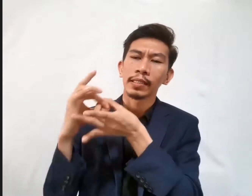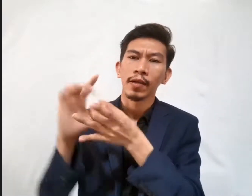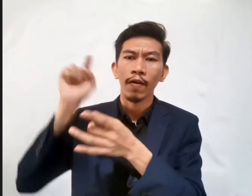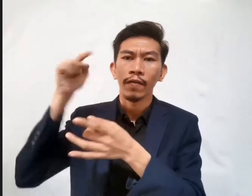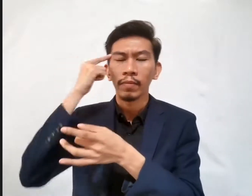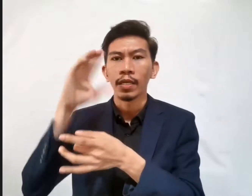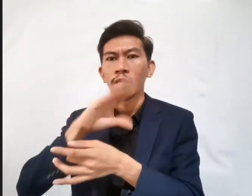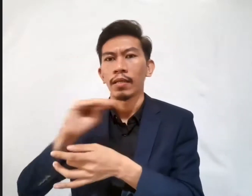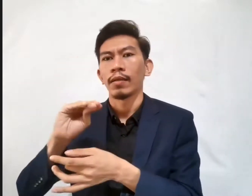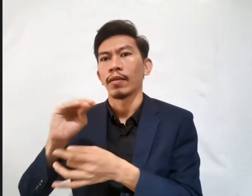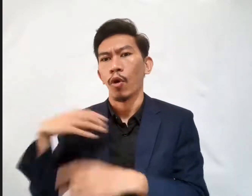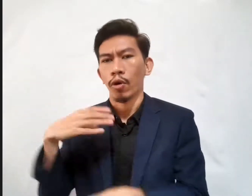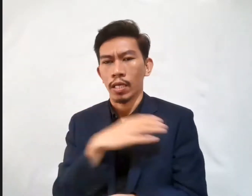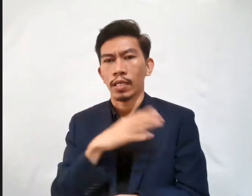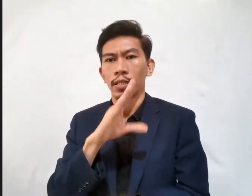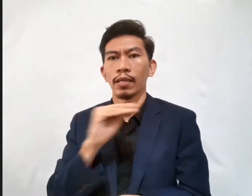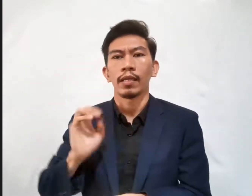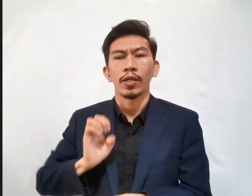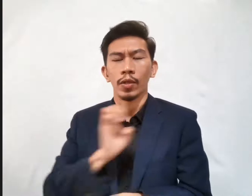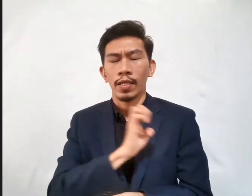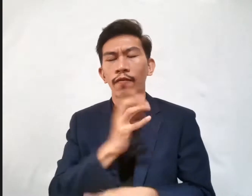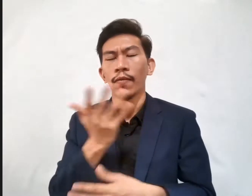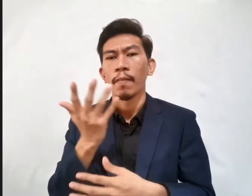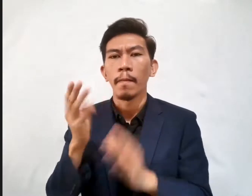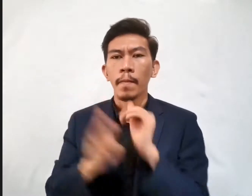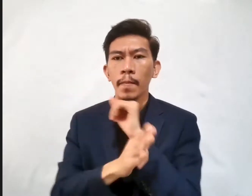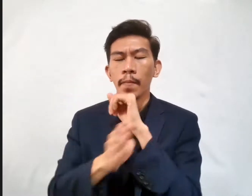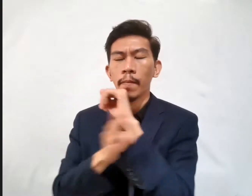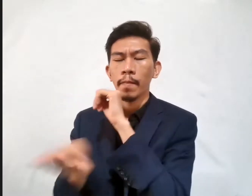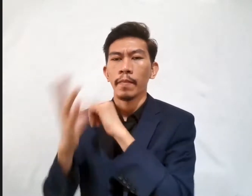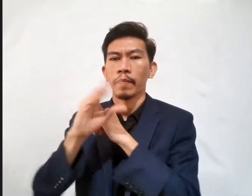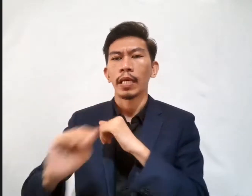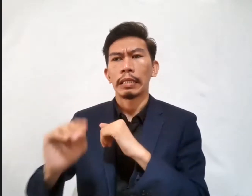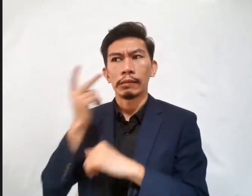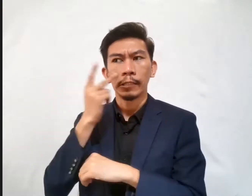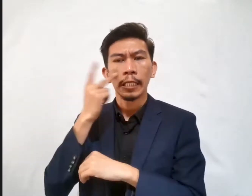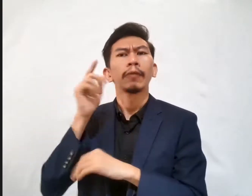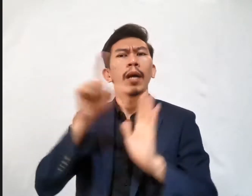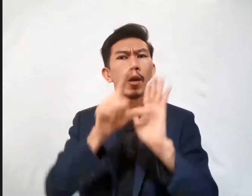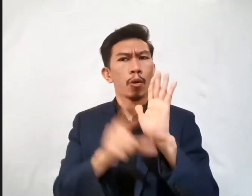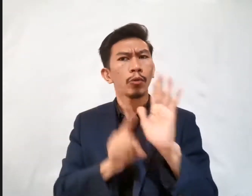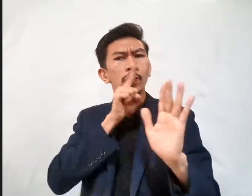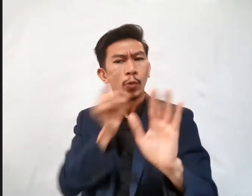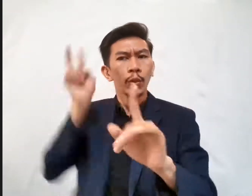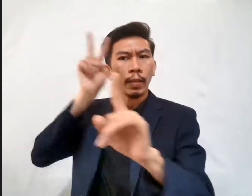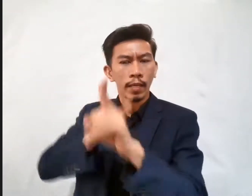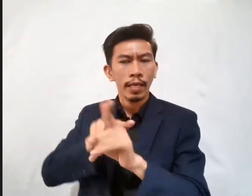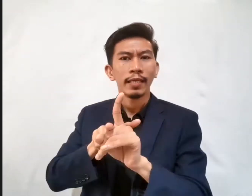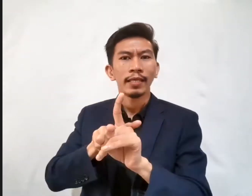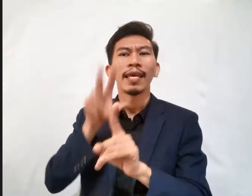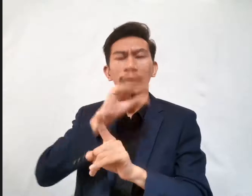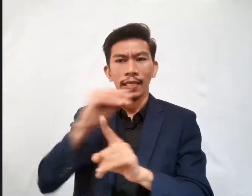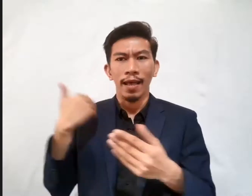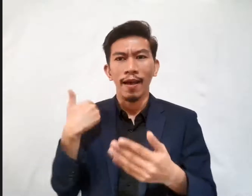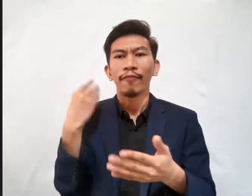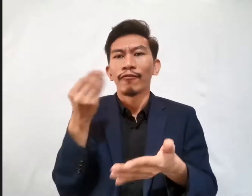executive branch, and in making sure that all these good laws are implemented and fully budgeted. Thank you